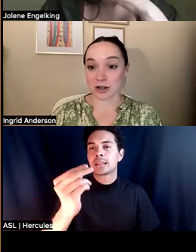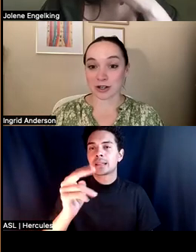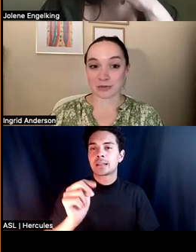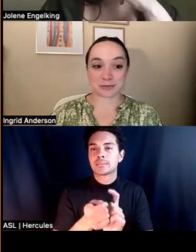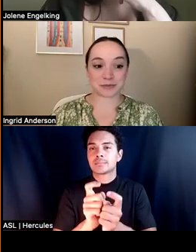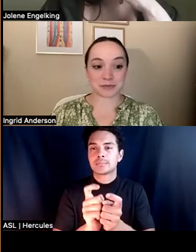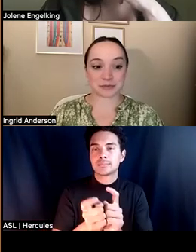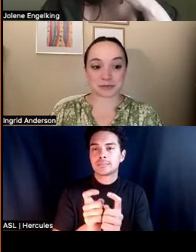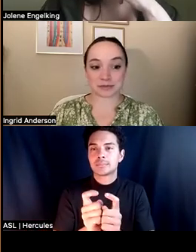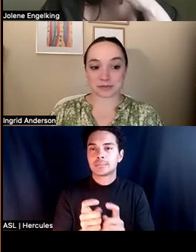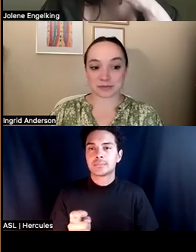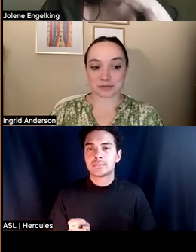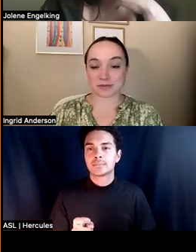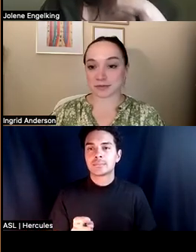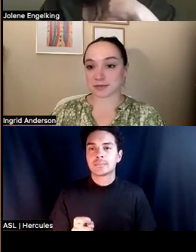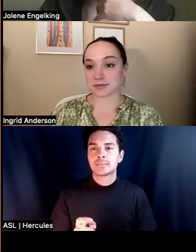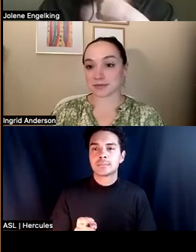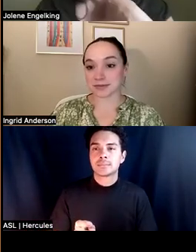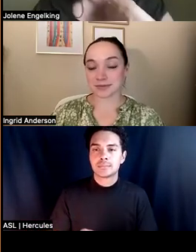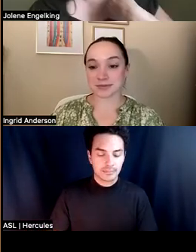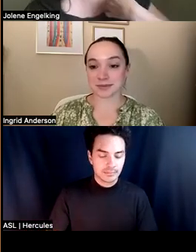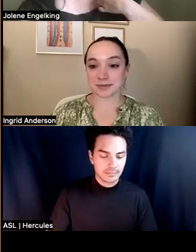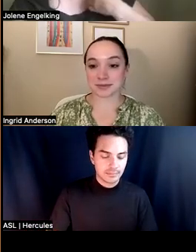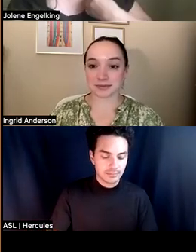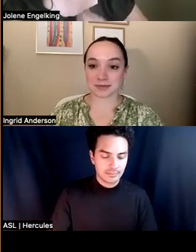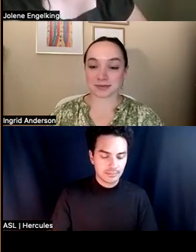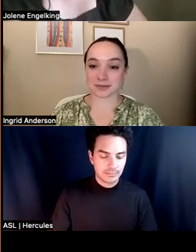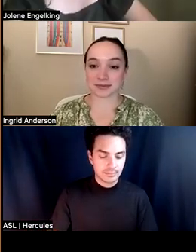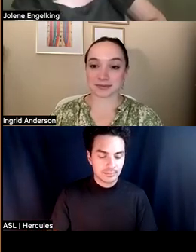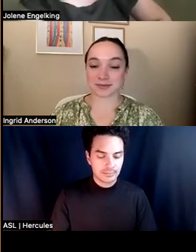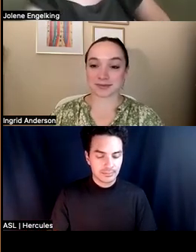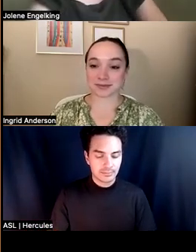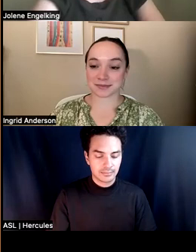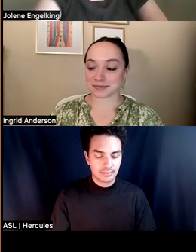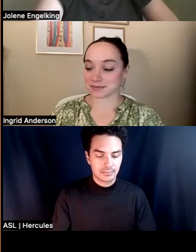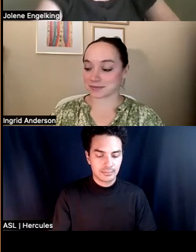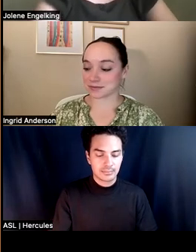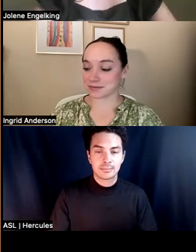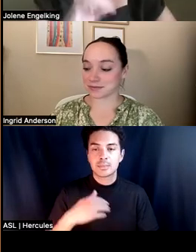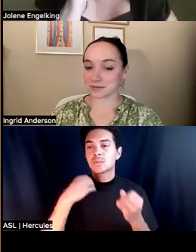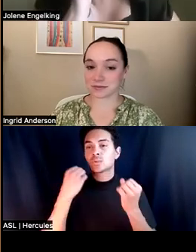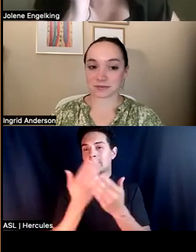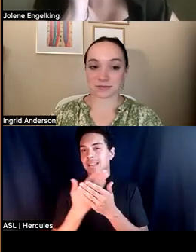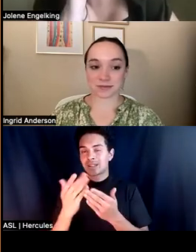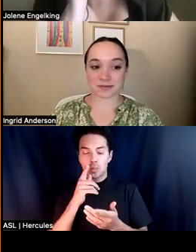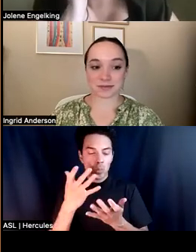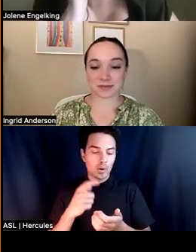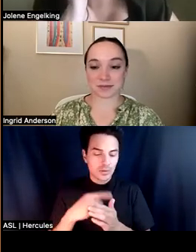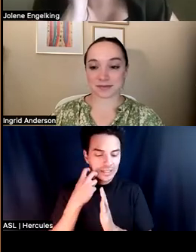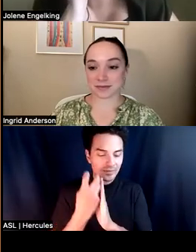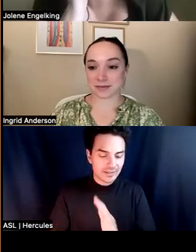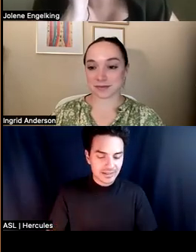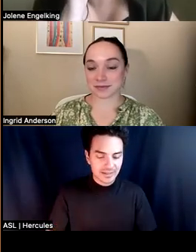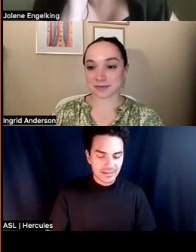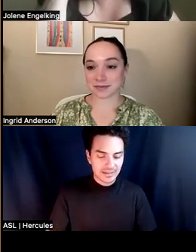do the work. Thank you for that. And I think that there's so many more things that we had, wanted to dive into, including